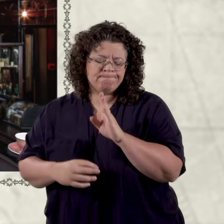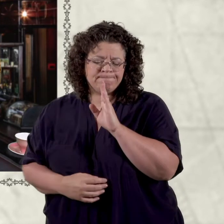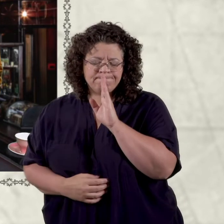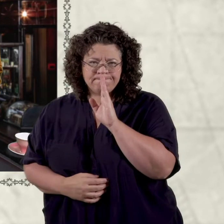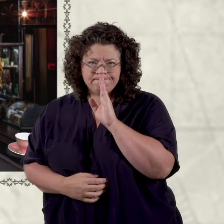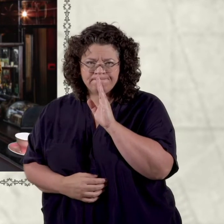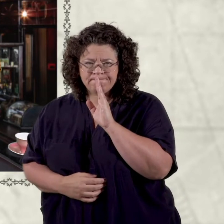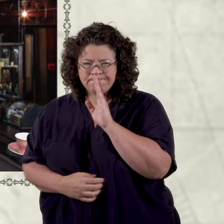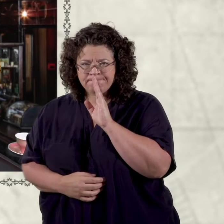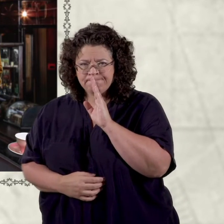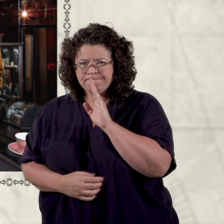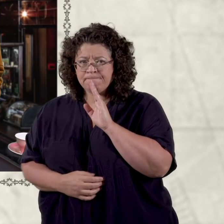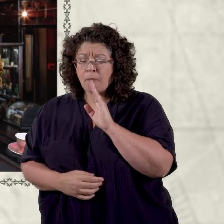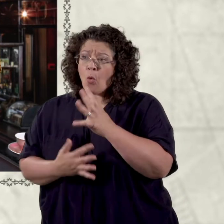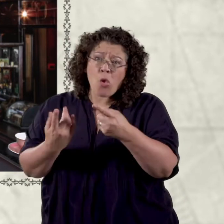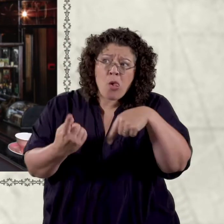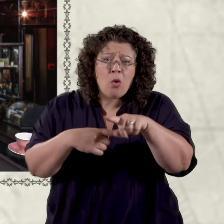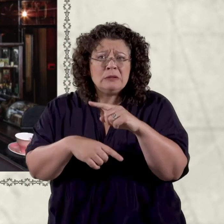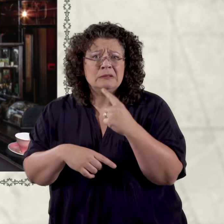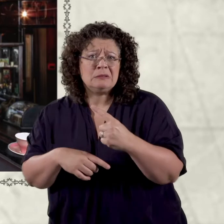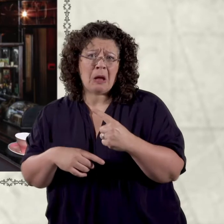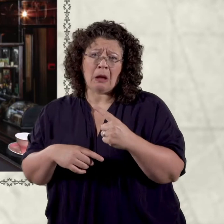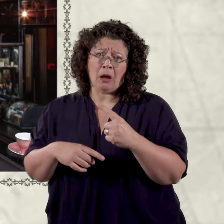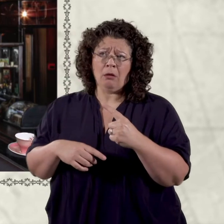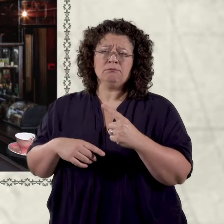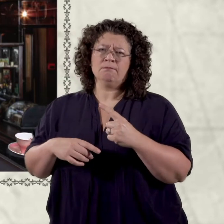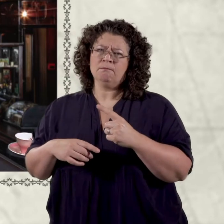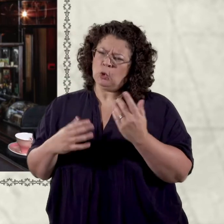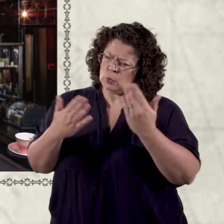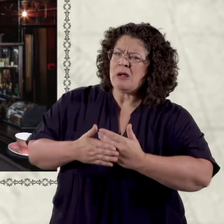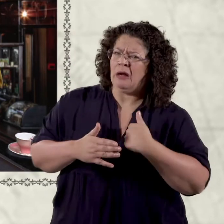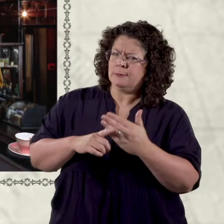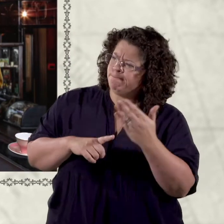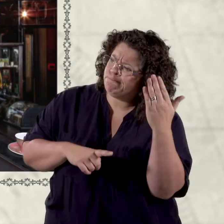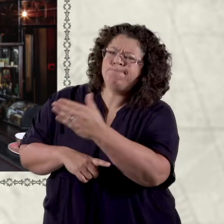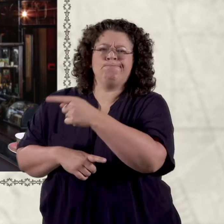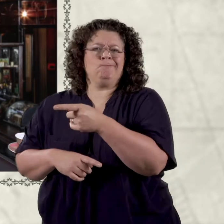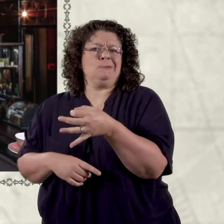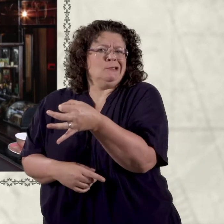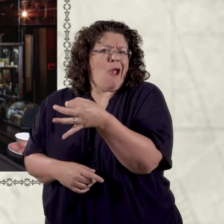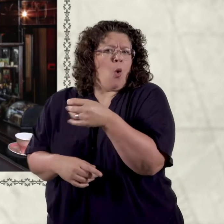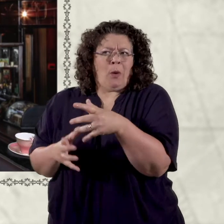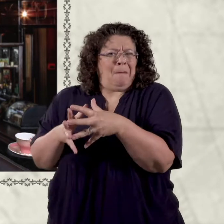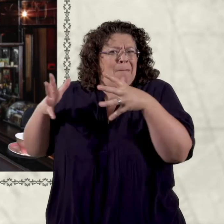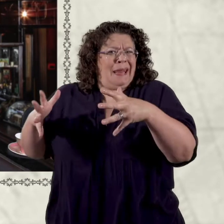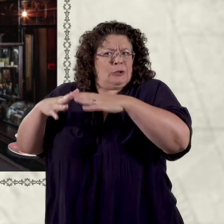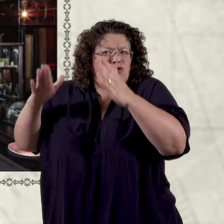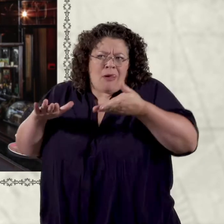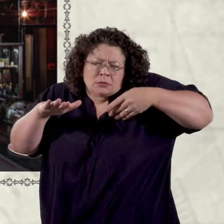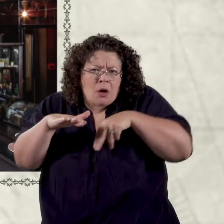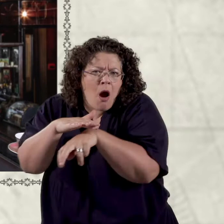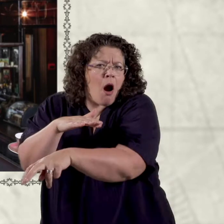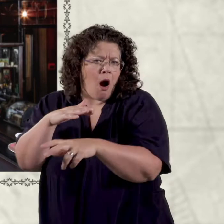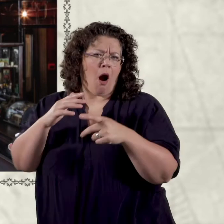to go to the big shelters in the middle of town tonight because they felt that the big shelters would be safer, but not